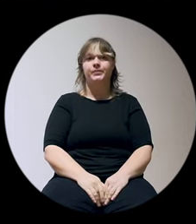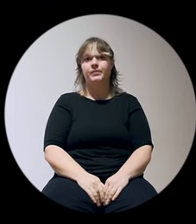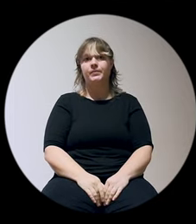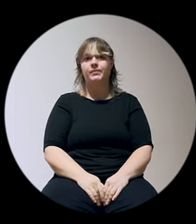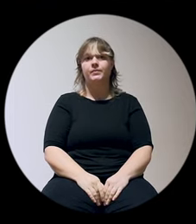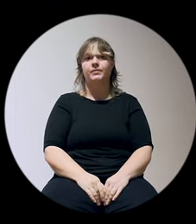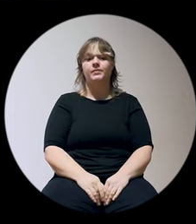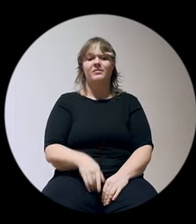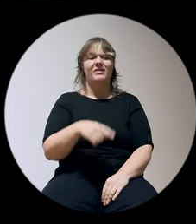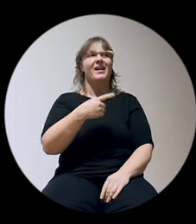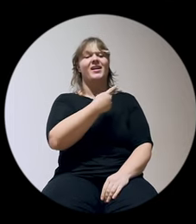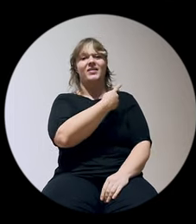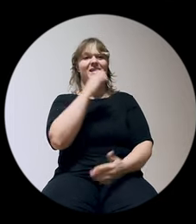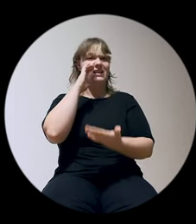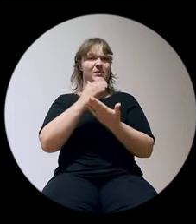This is Sitka,